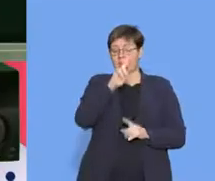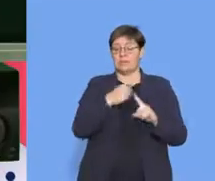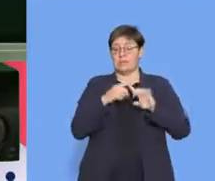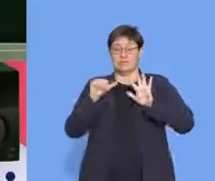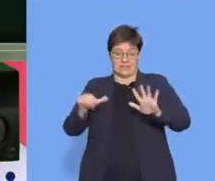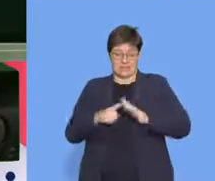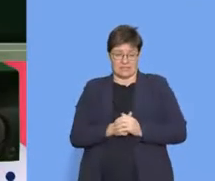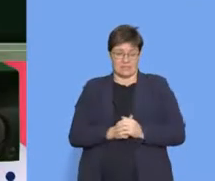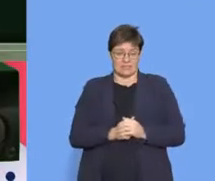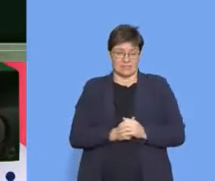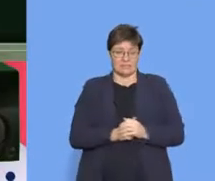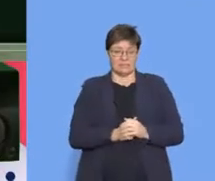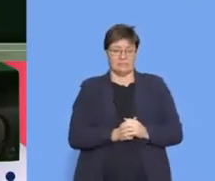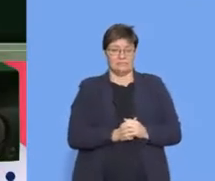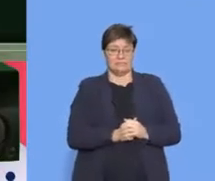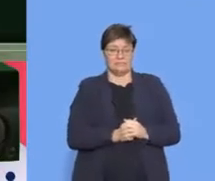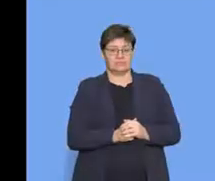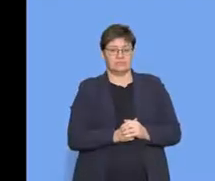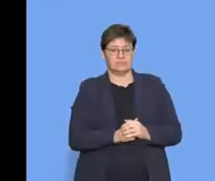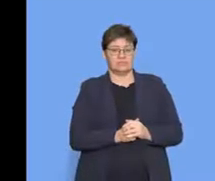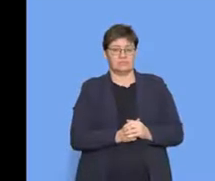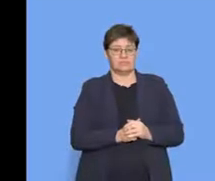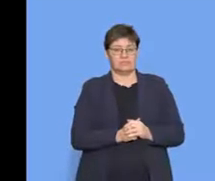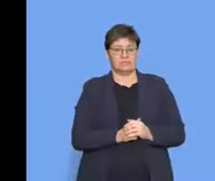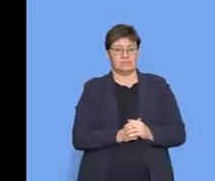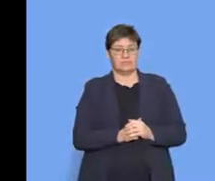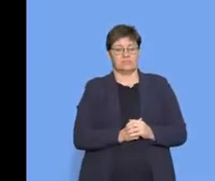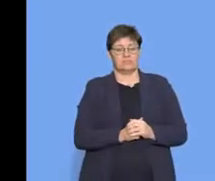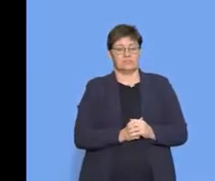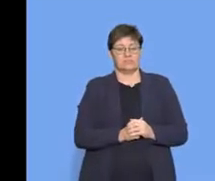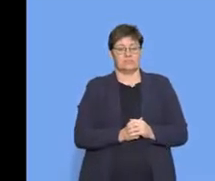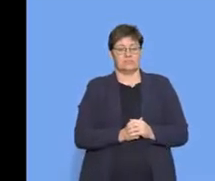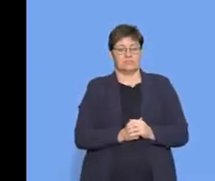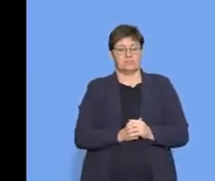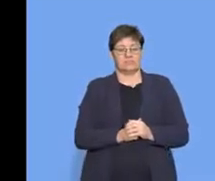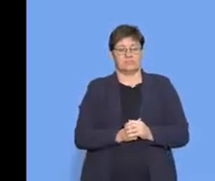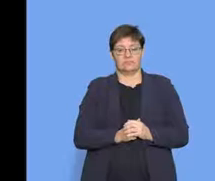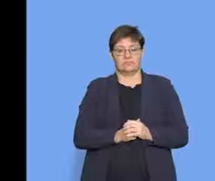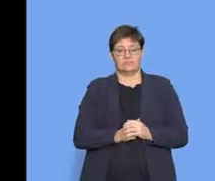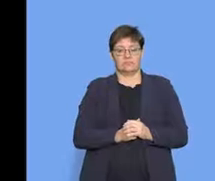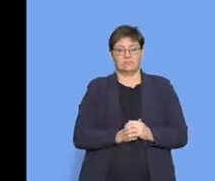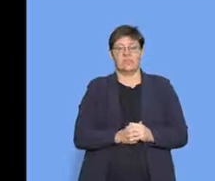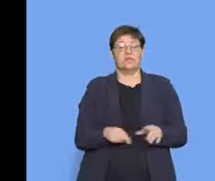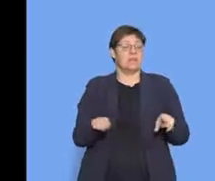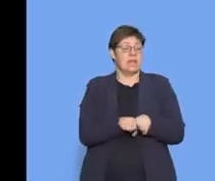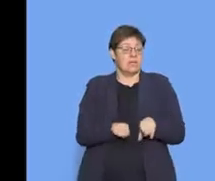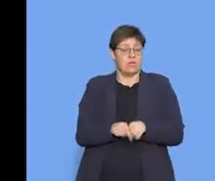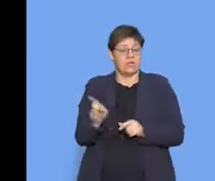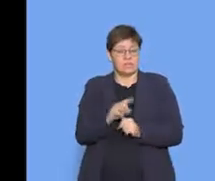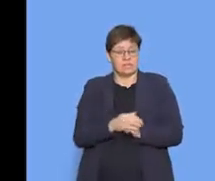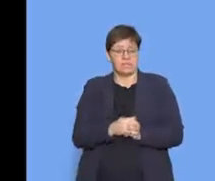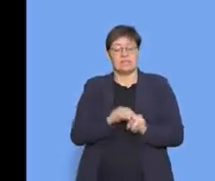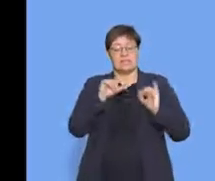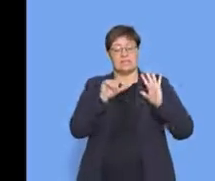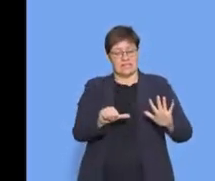6 times. Let's go back to the board. So this is going to be equal to